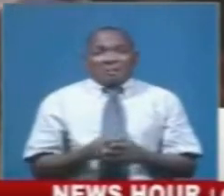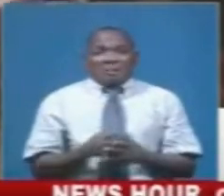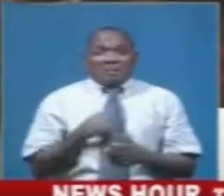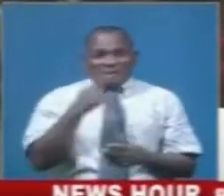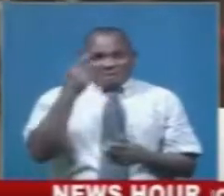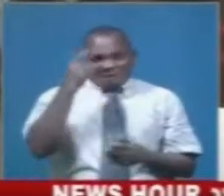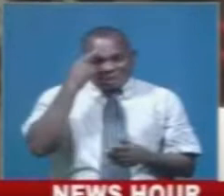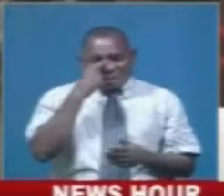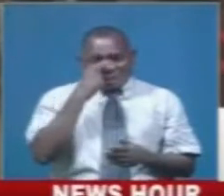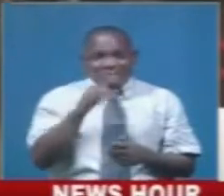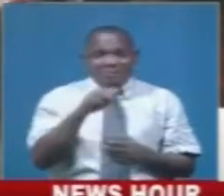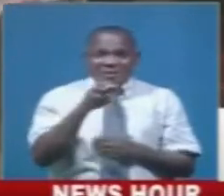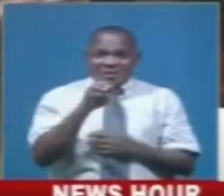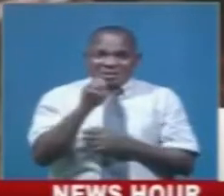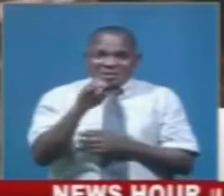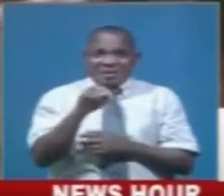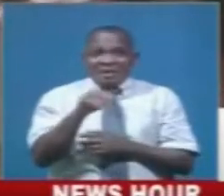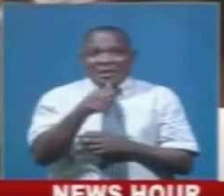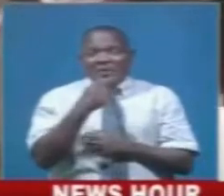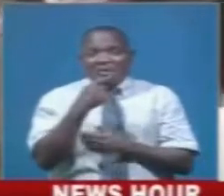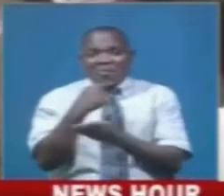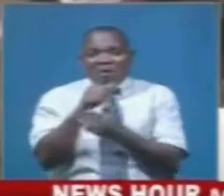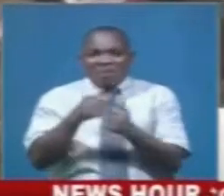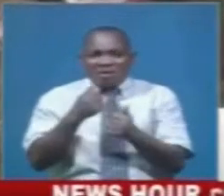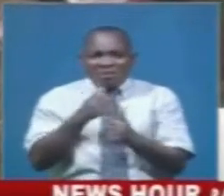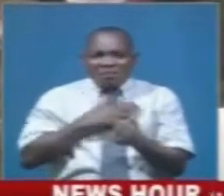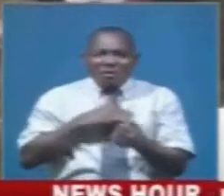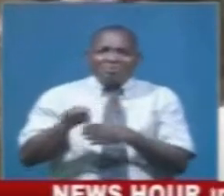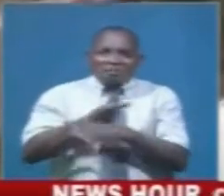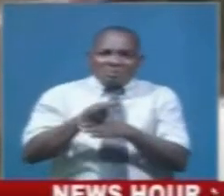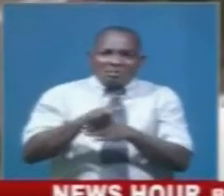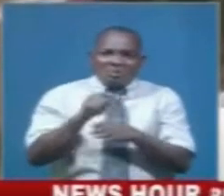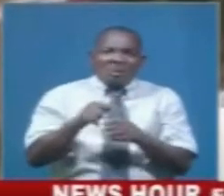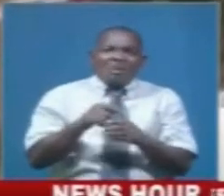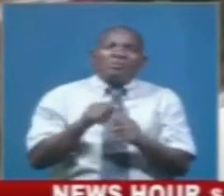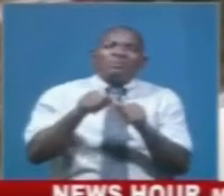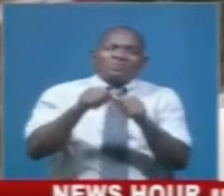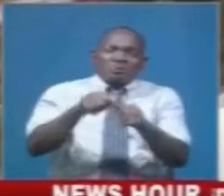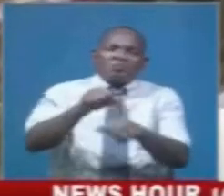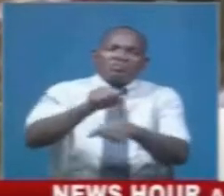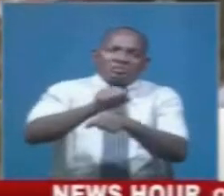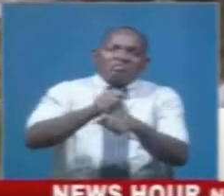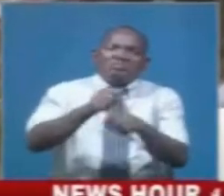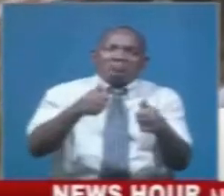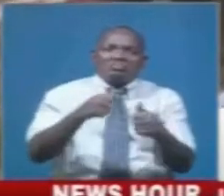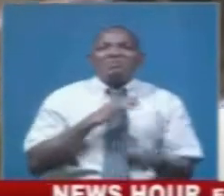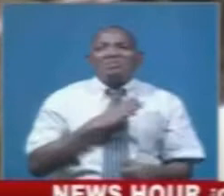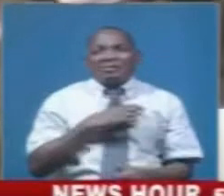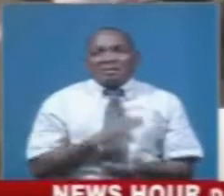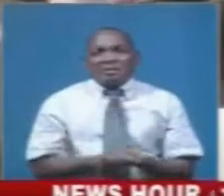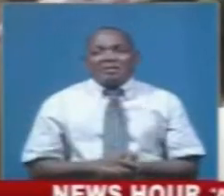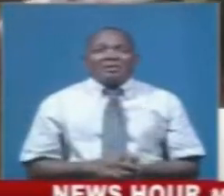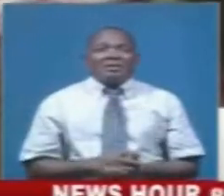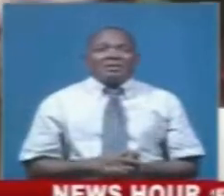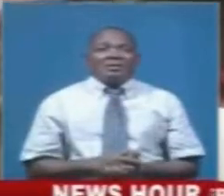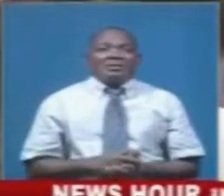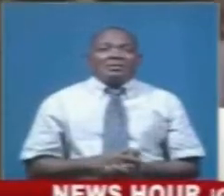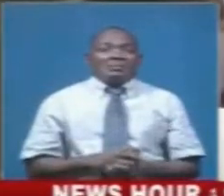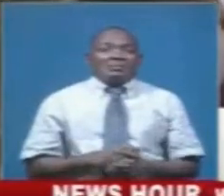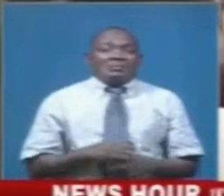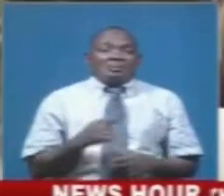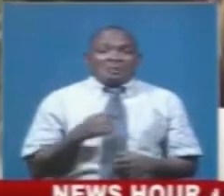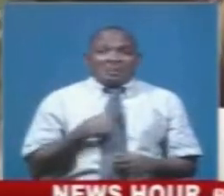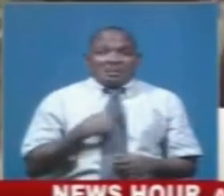the Electoral Commission, anybody here is listening, they should be very, very consistent with that message. Okay. And then, of course, I did